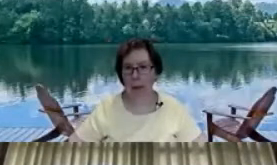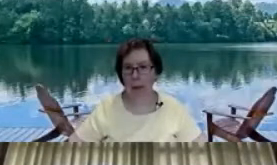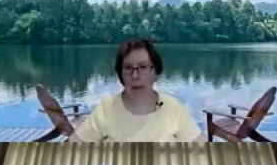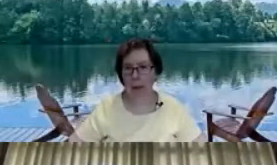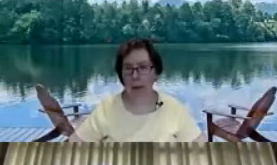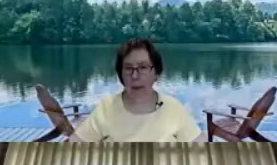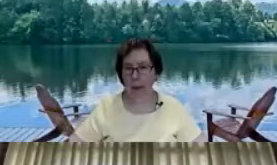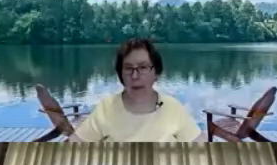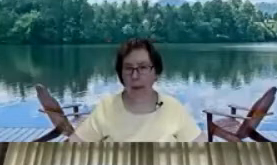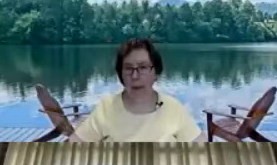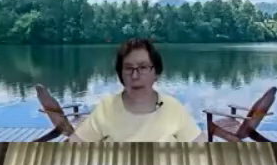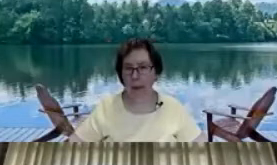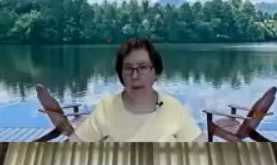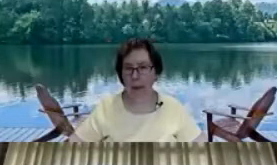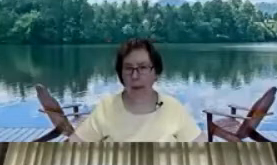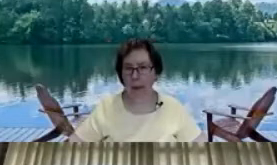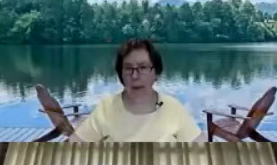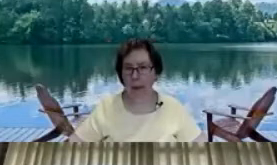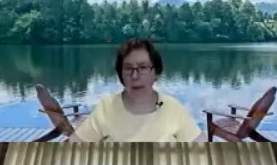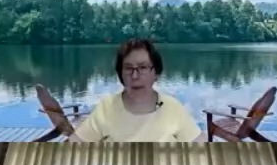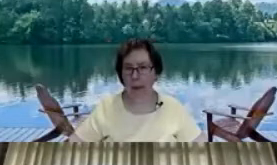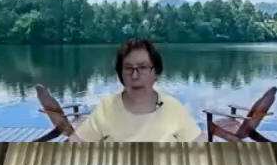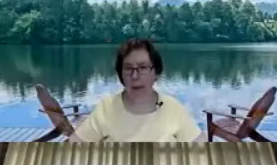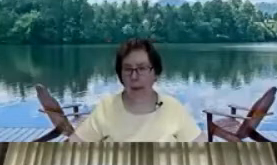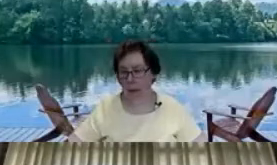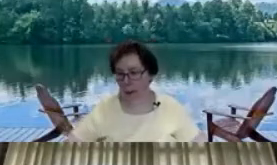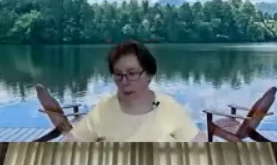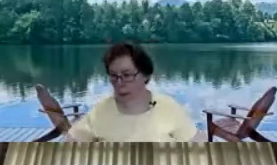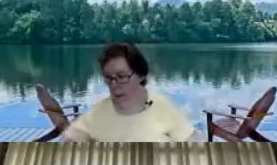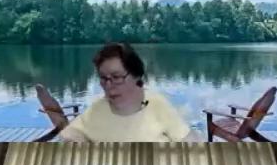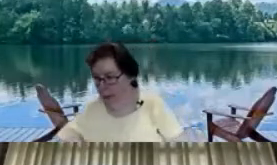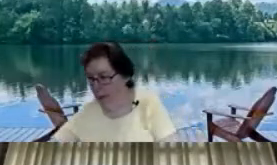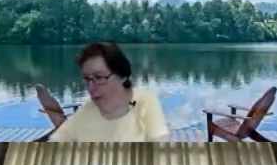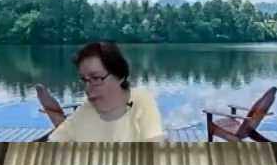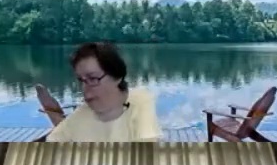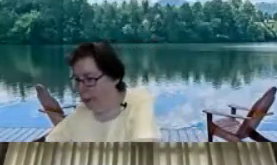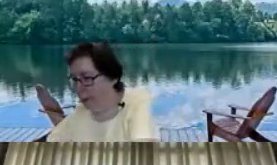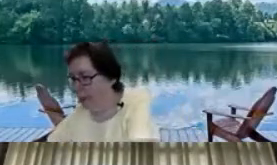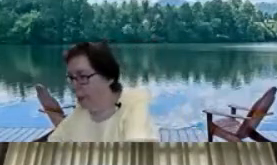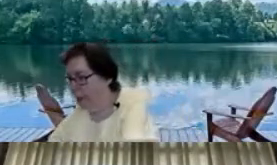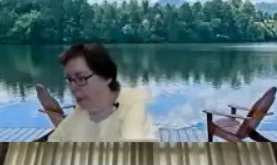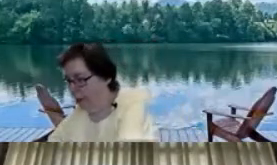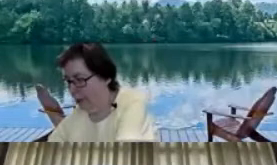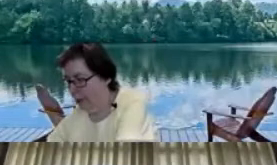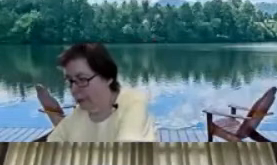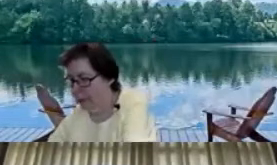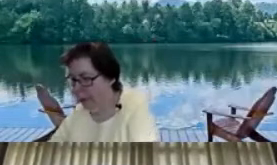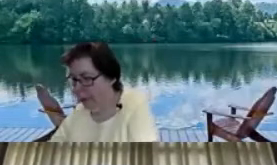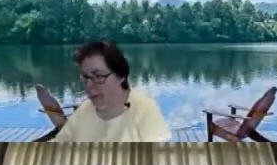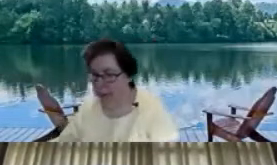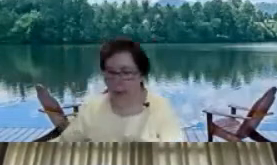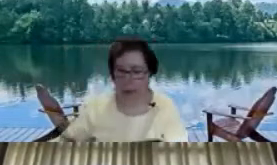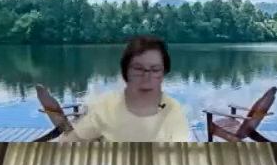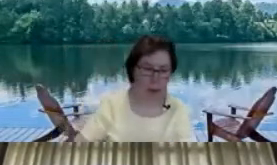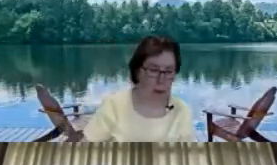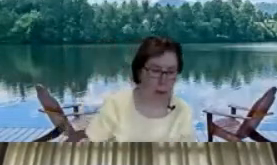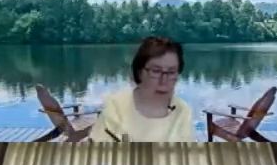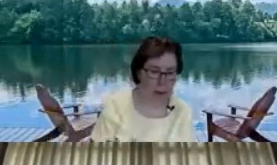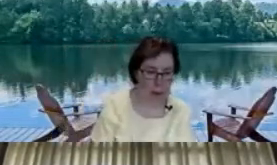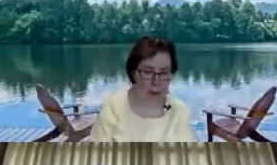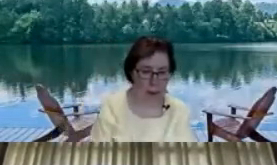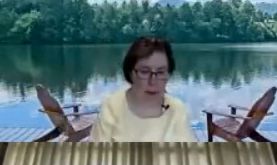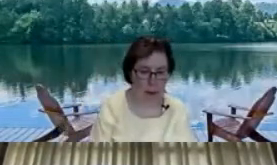the best viewing experience. Make sure your screen name includes your first and last name, or first name and last initial. To